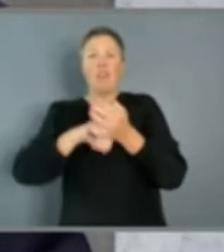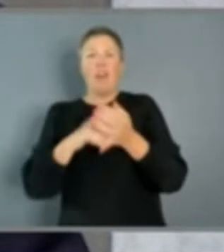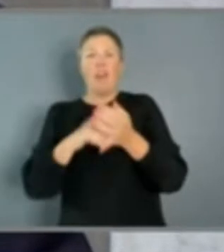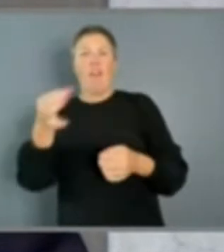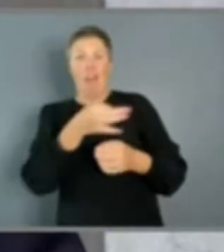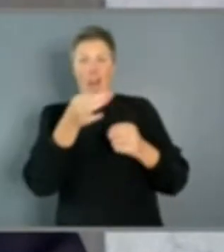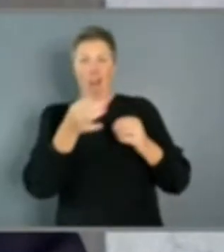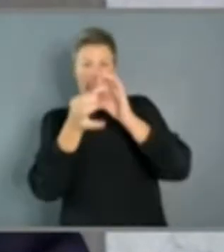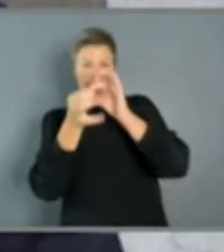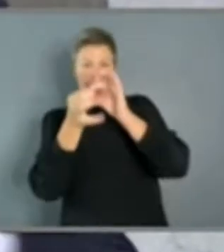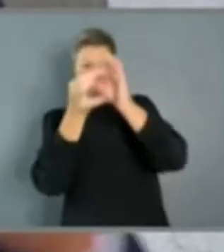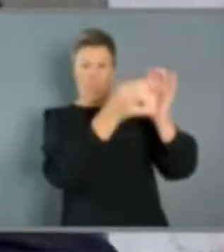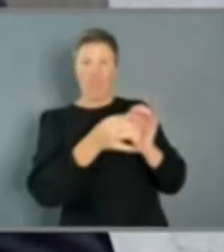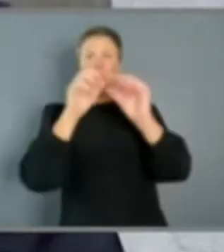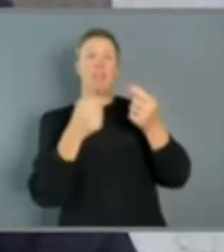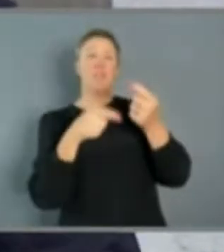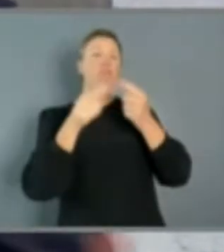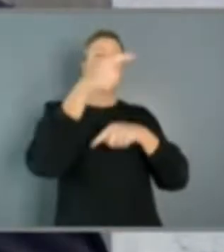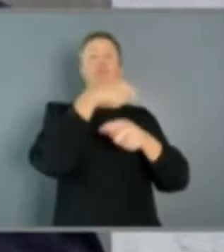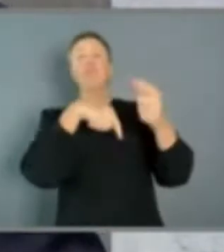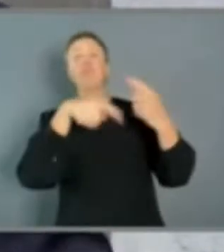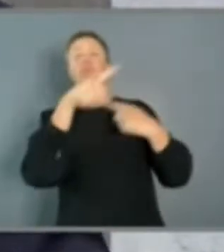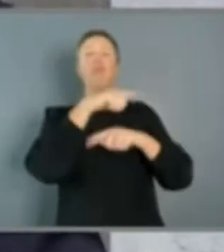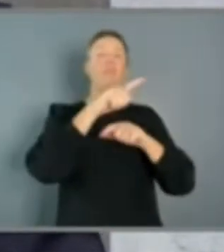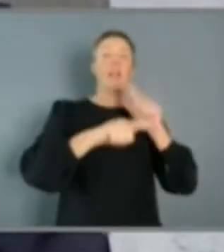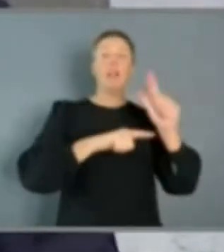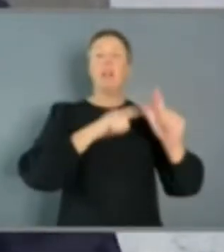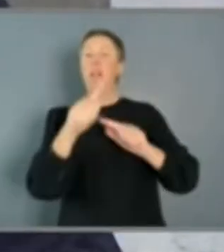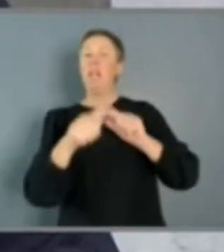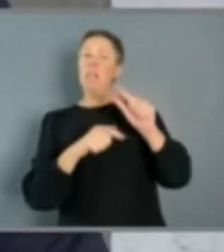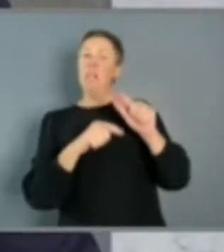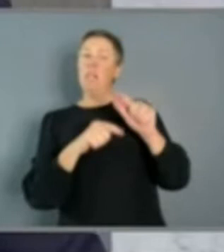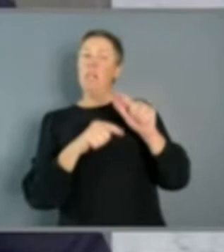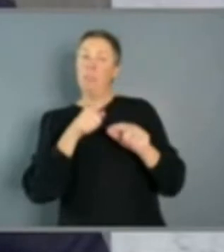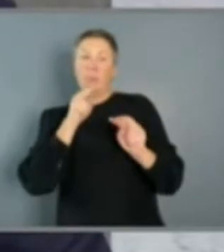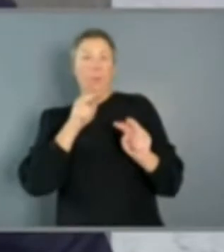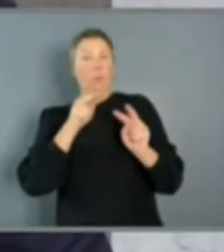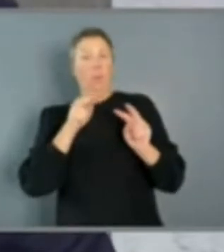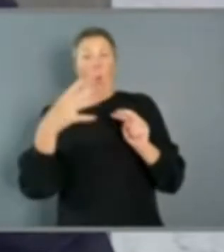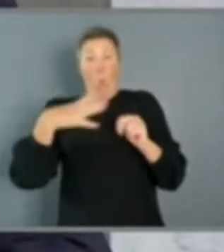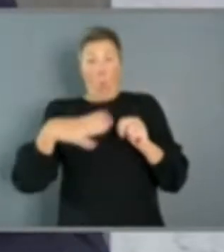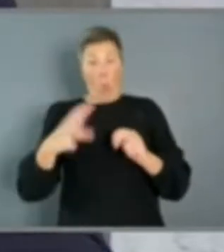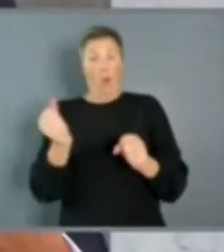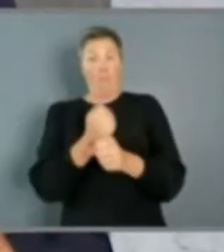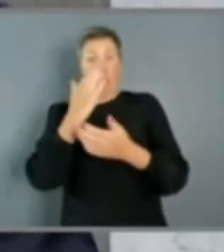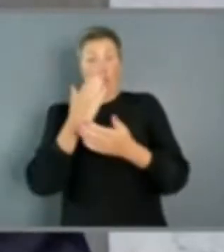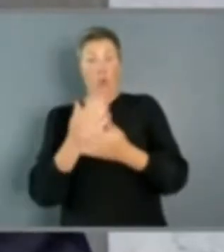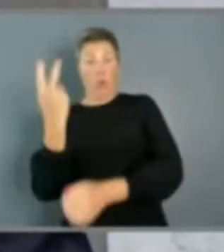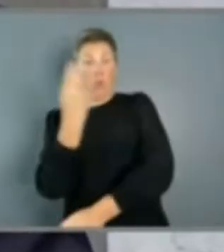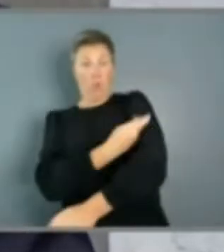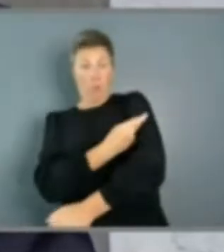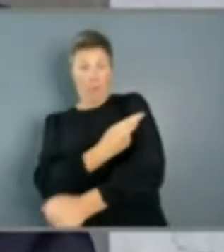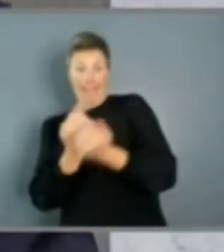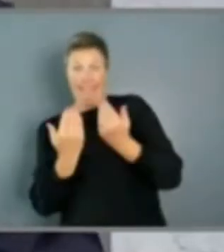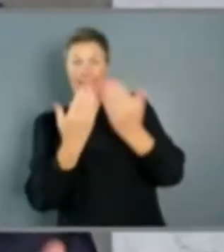of the world. And we want to extend the protection net of the vaccinations that are going across the Torres Strait Island into those